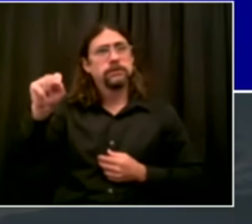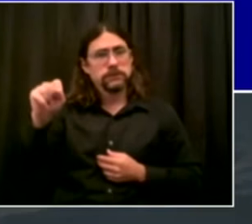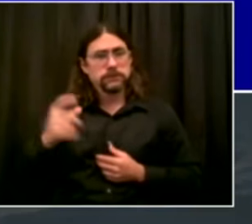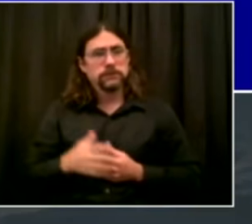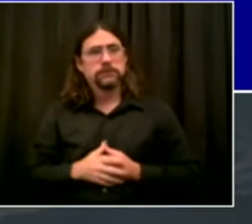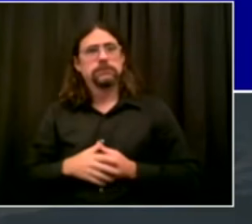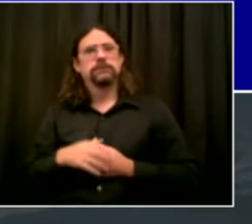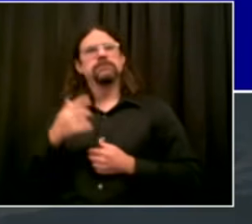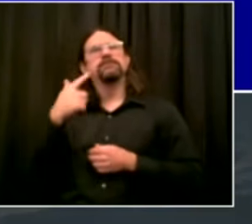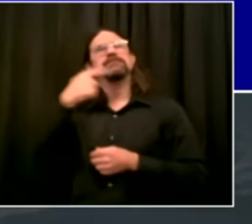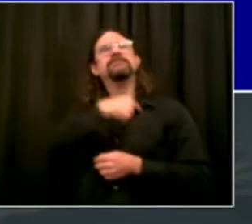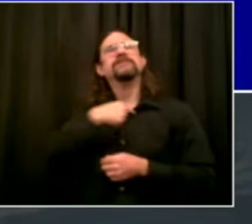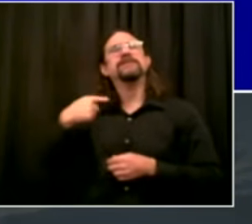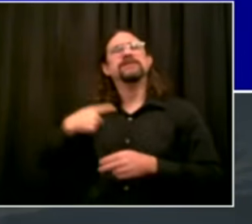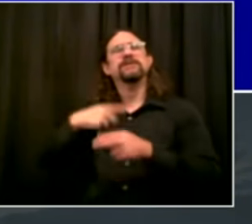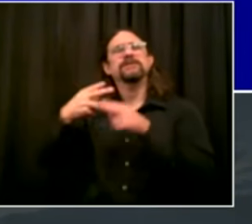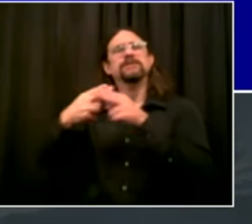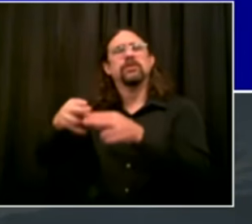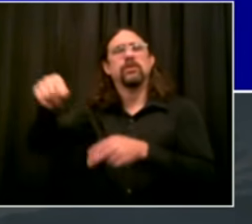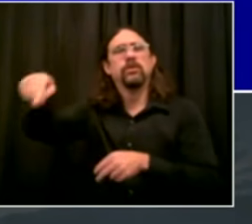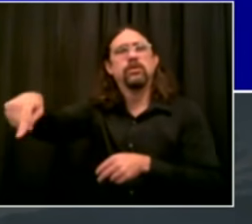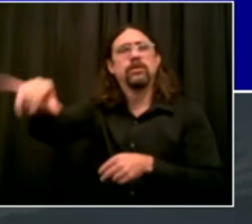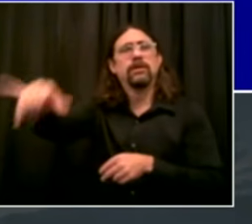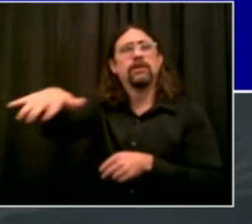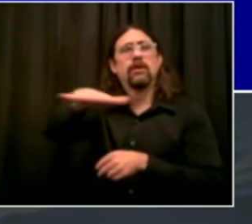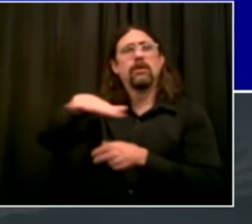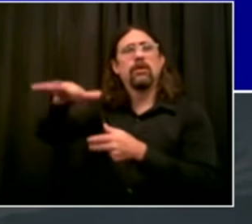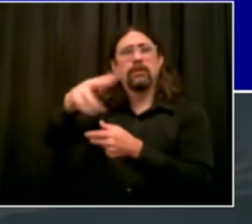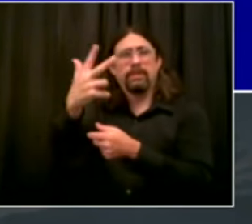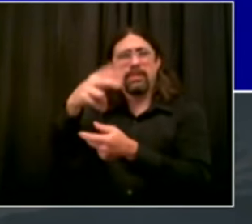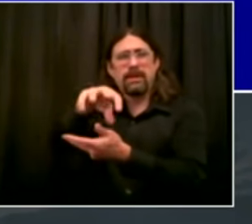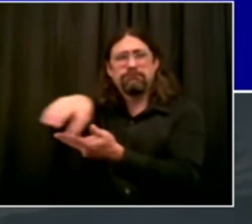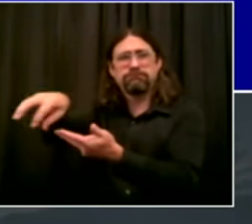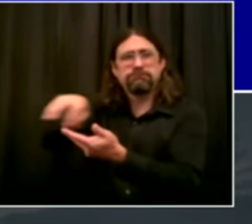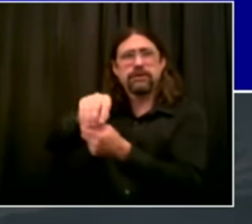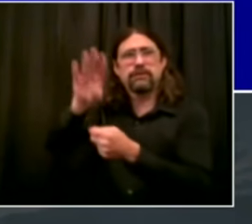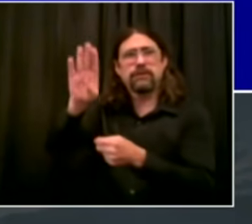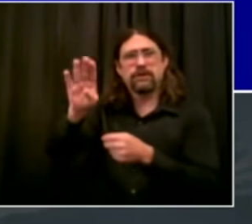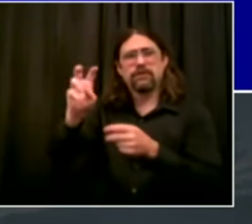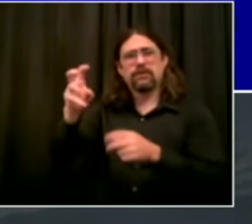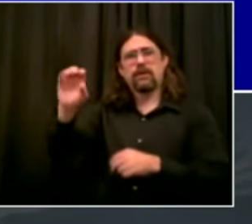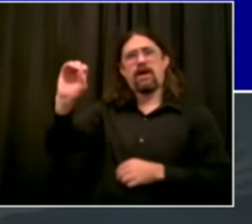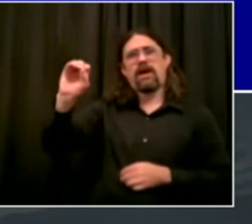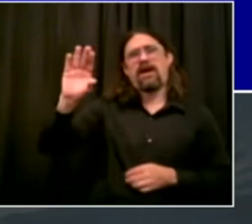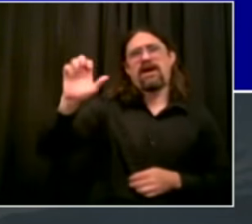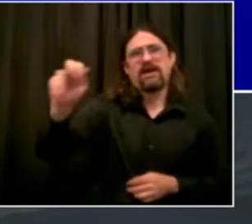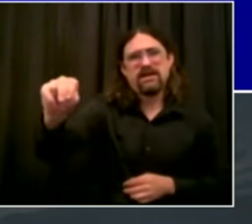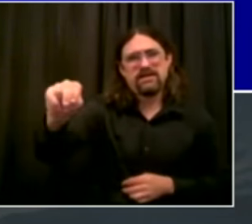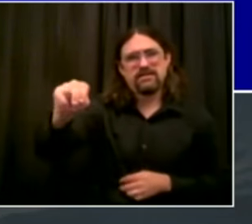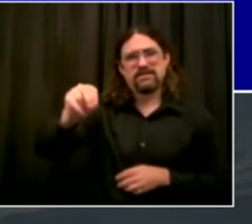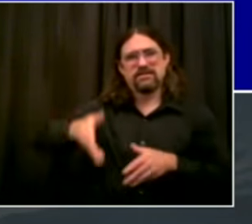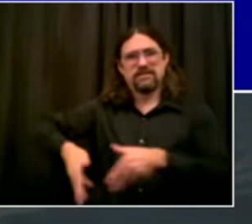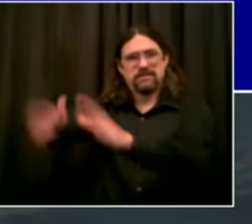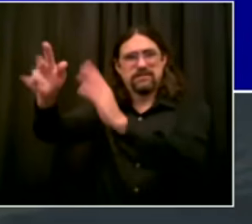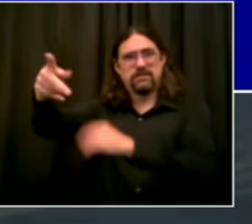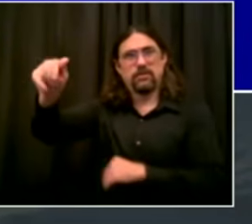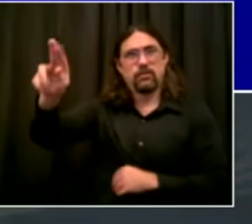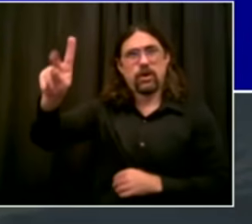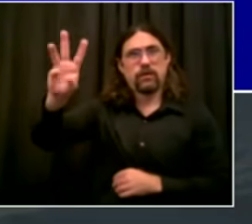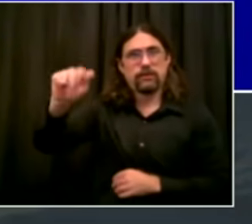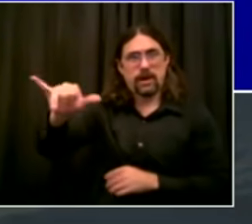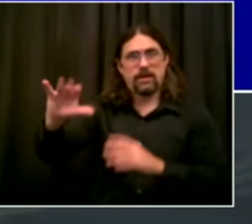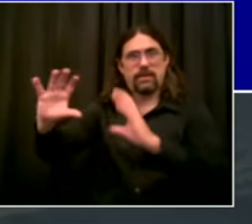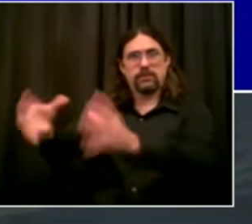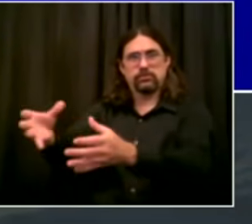also seeing upticks in some other neighborhoods, Williamsburg, Kew Gardens, and Edgemere, Far Rockaway. All of these places